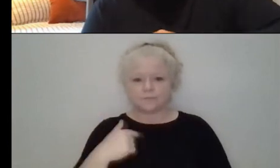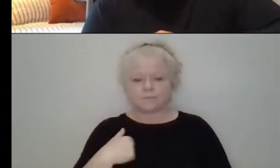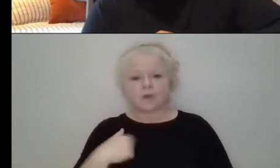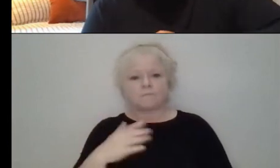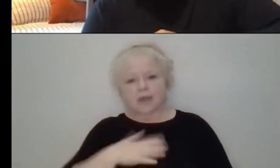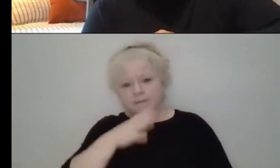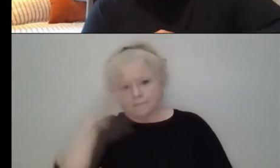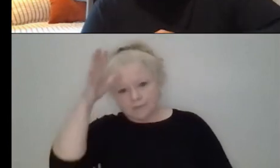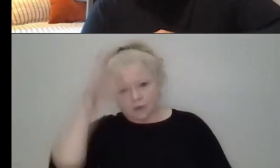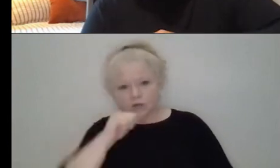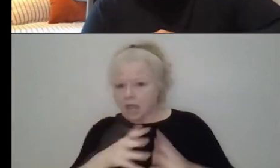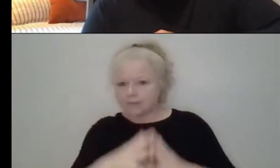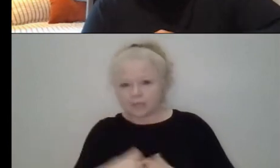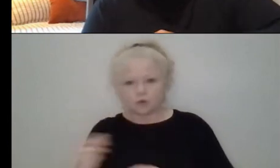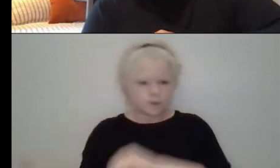immigrant